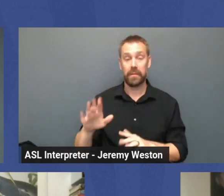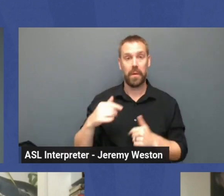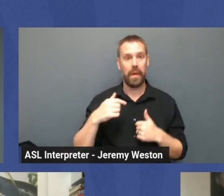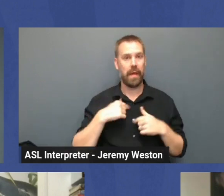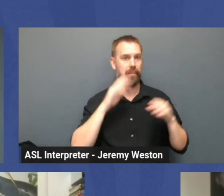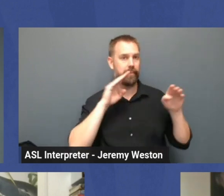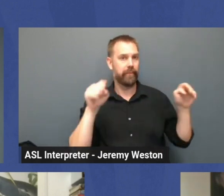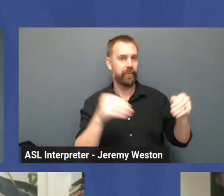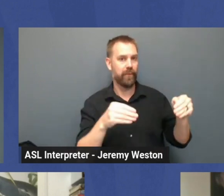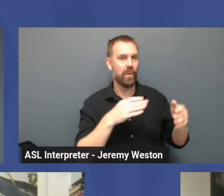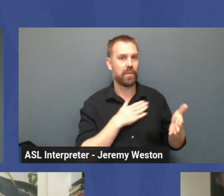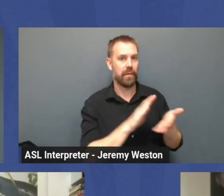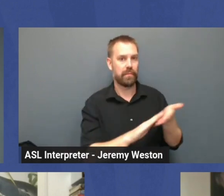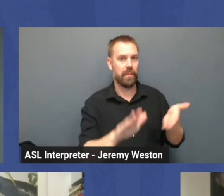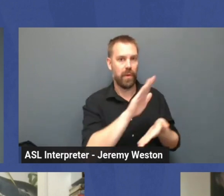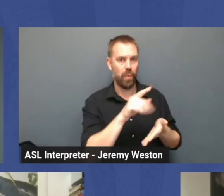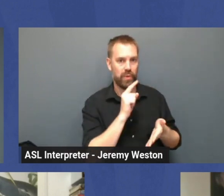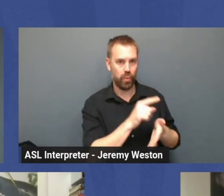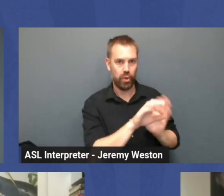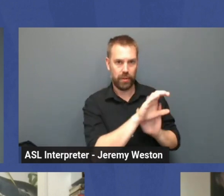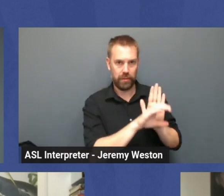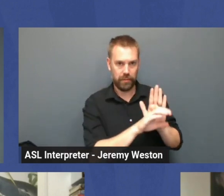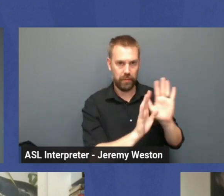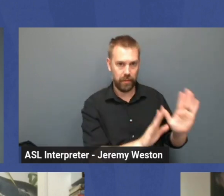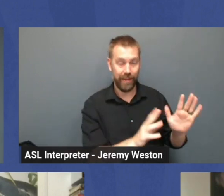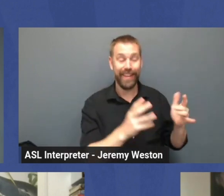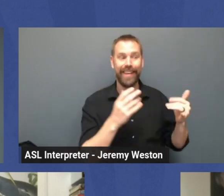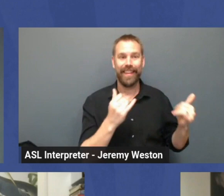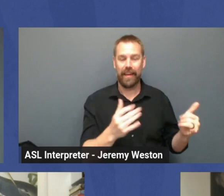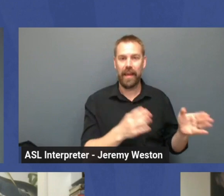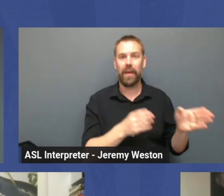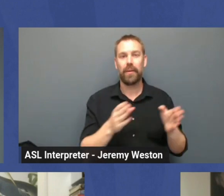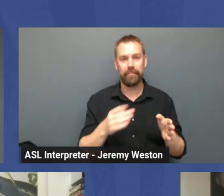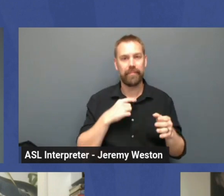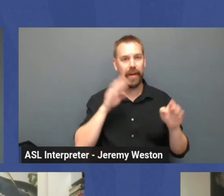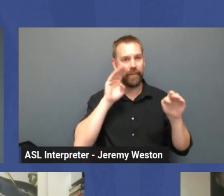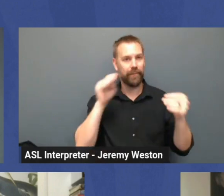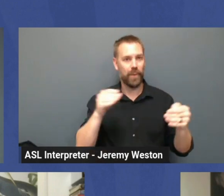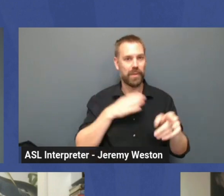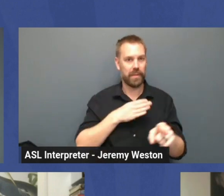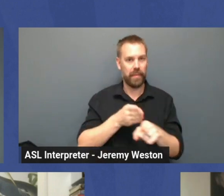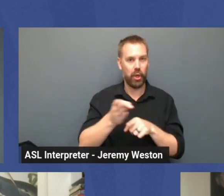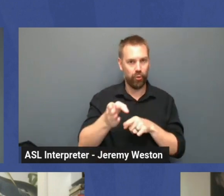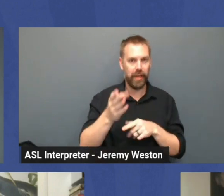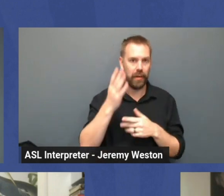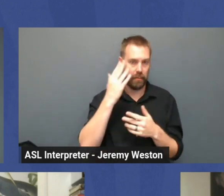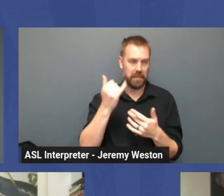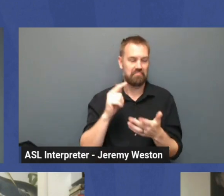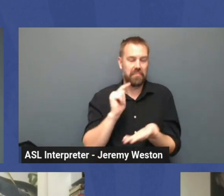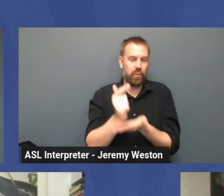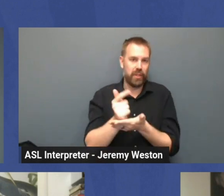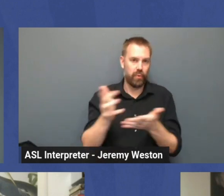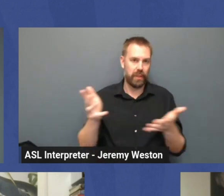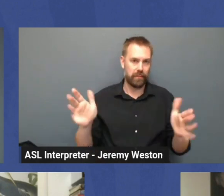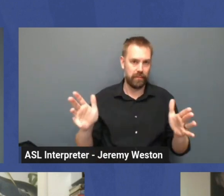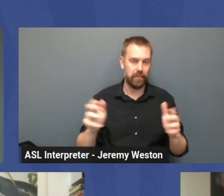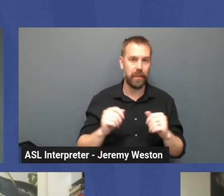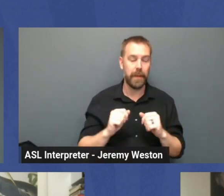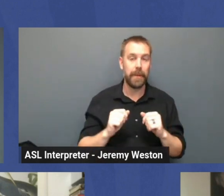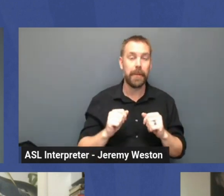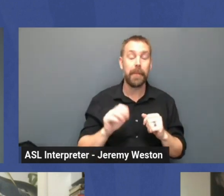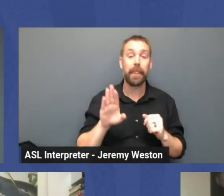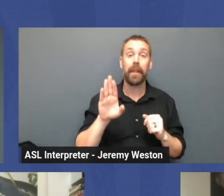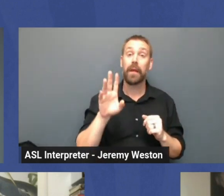coursework. And now I'm able to focus on my career since I've graduated. But something that I'd like